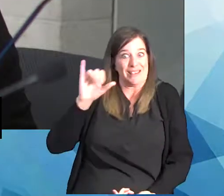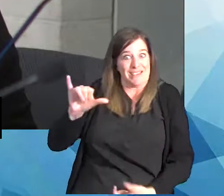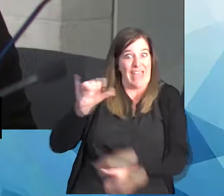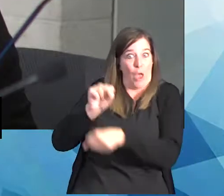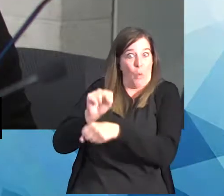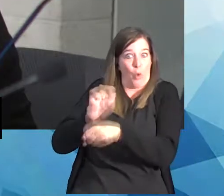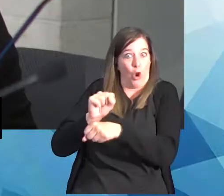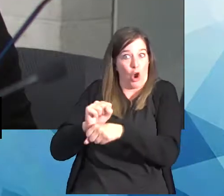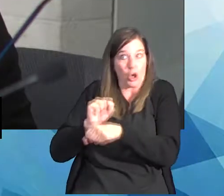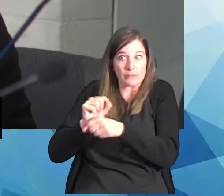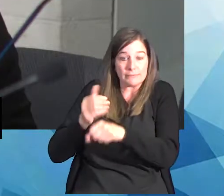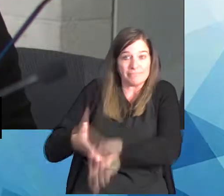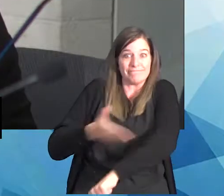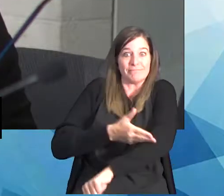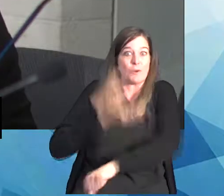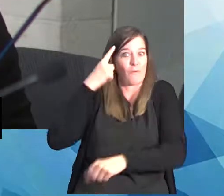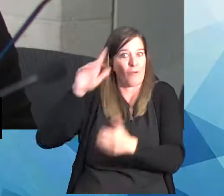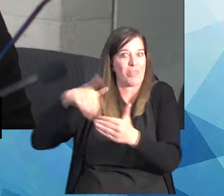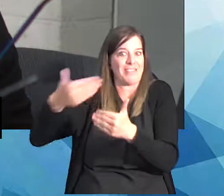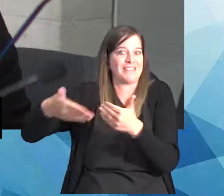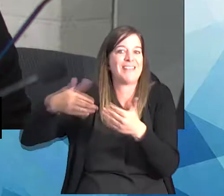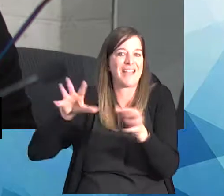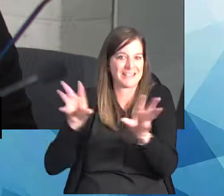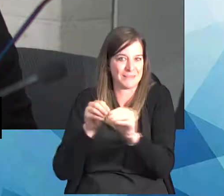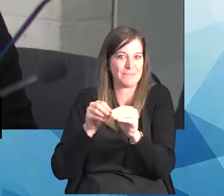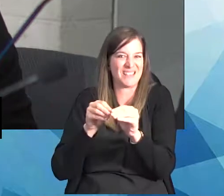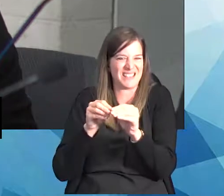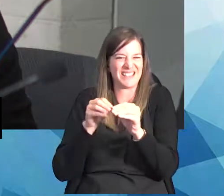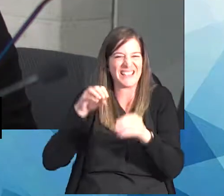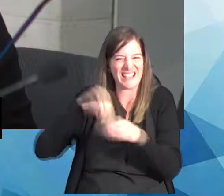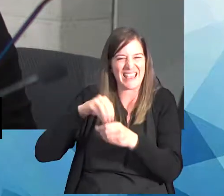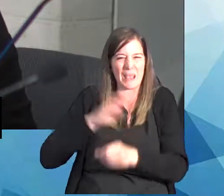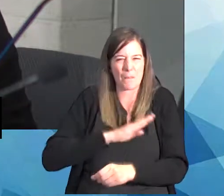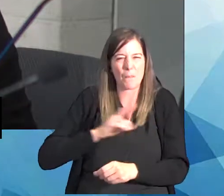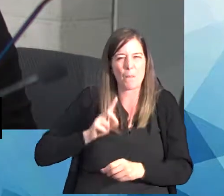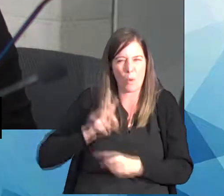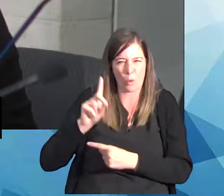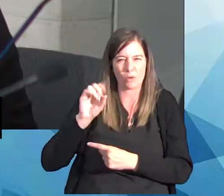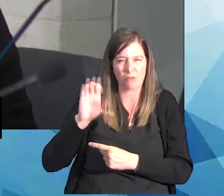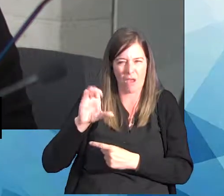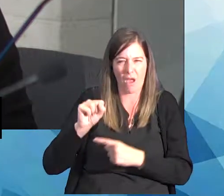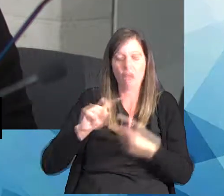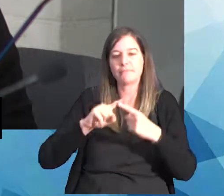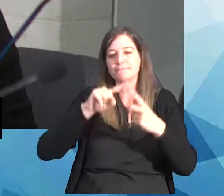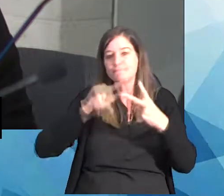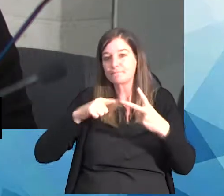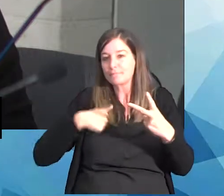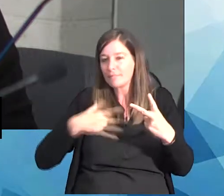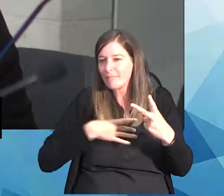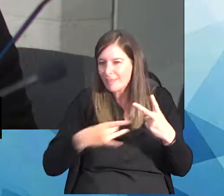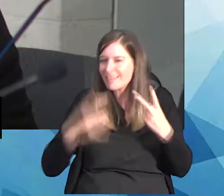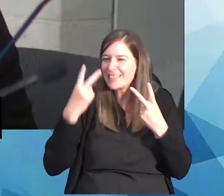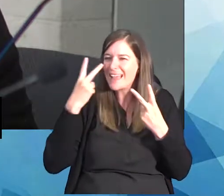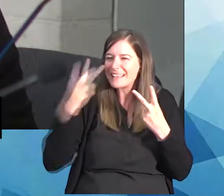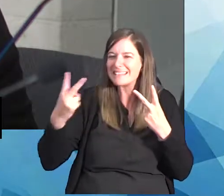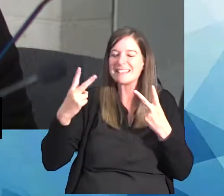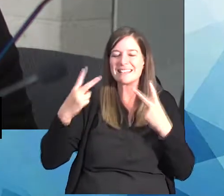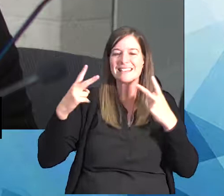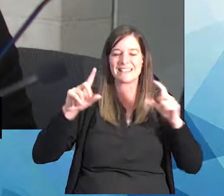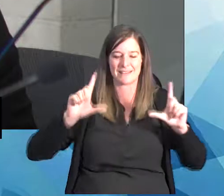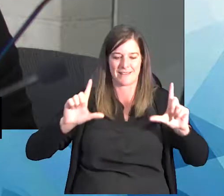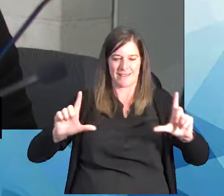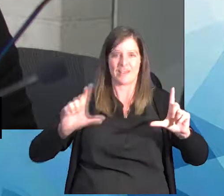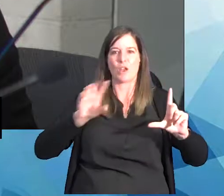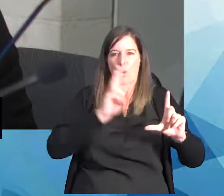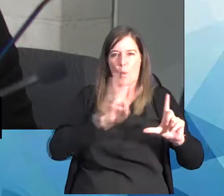our for our next regular meeting in Board Docs. I also like to see the dashboarding, so to speak, of the